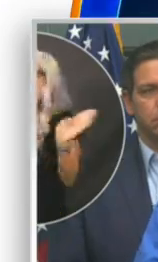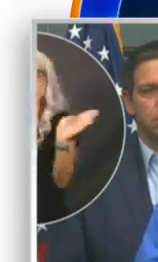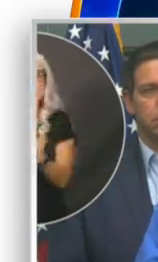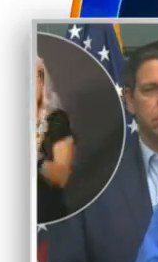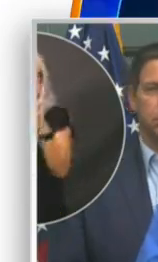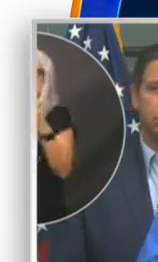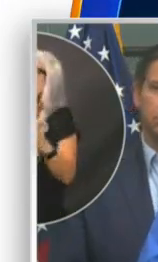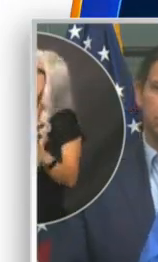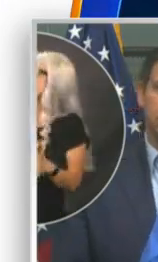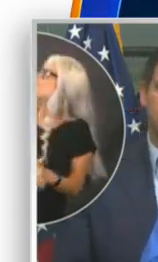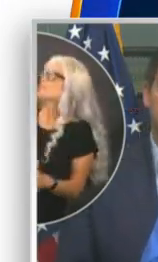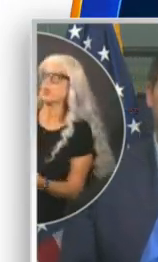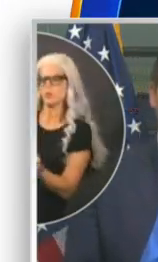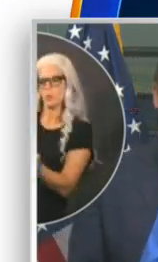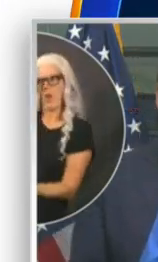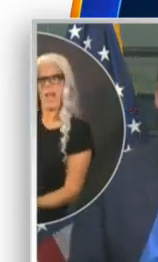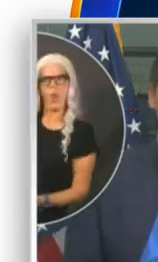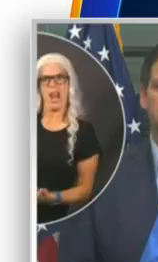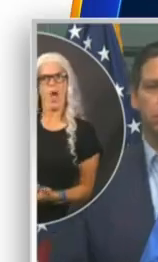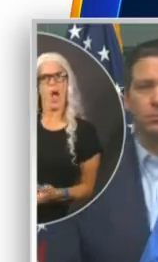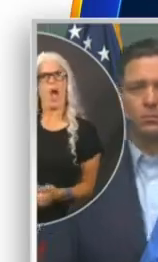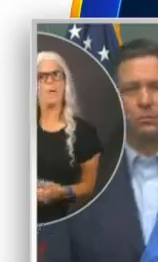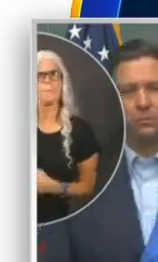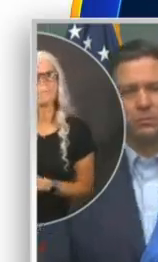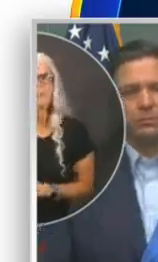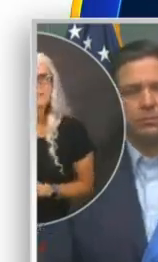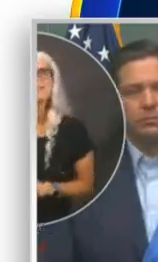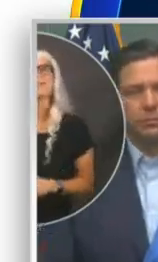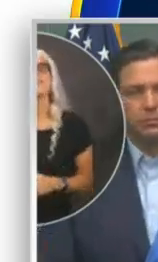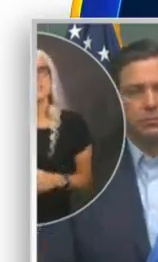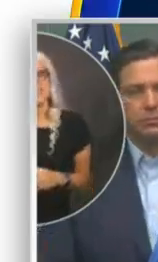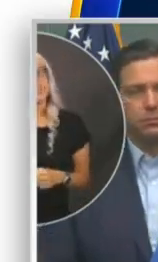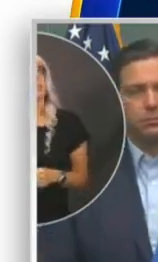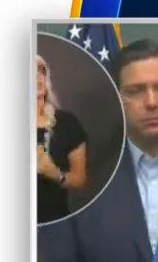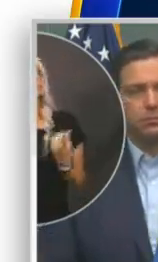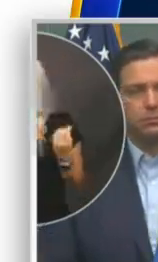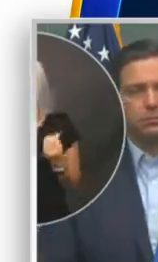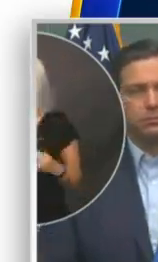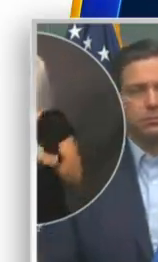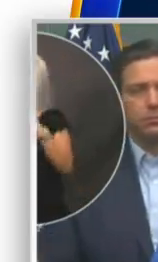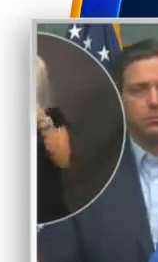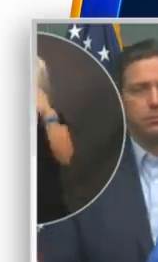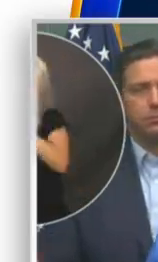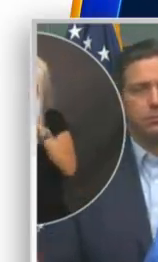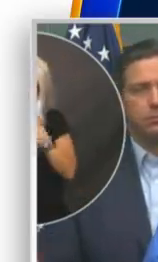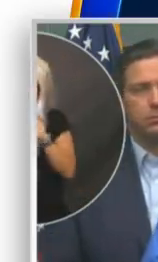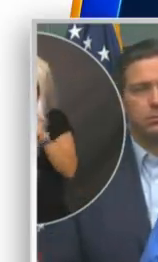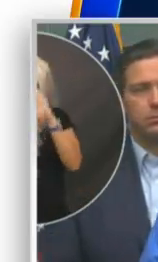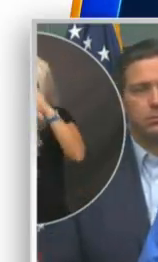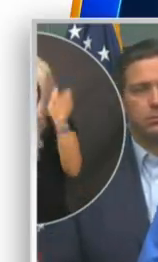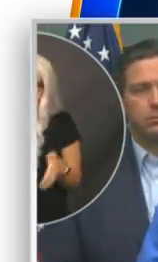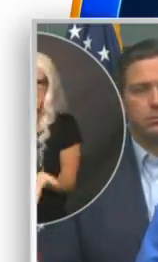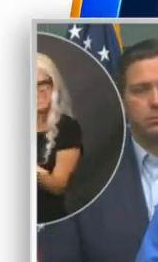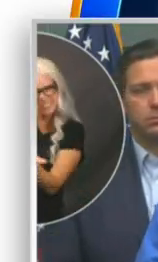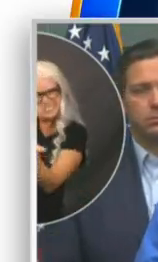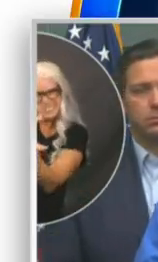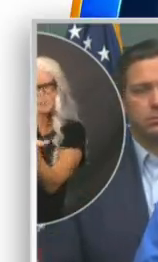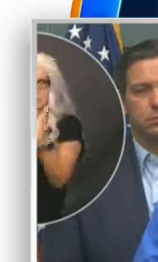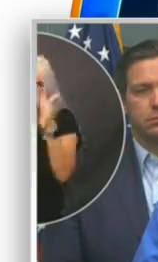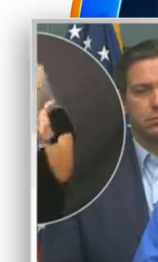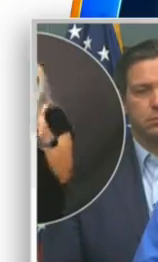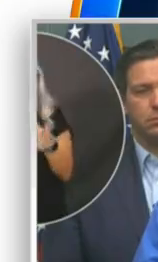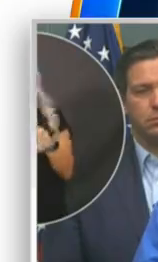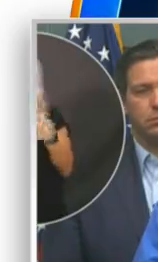house. Get to an interior room, free of windows. Have stuff to be able to protect your head and body from the debris, such